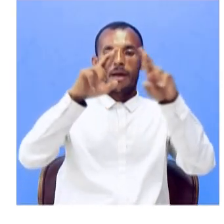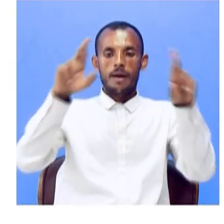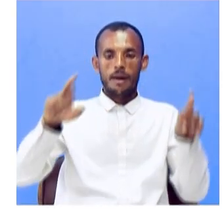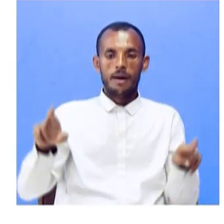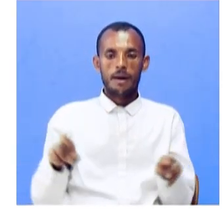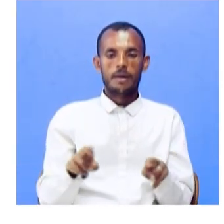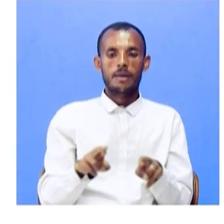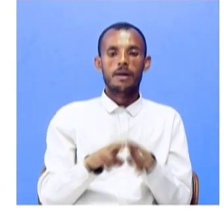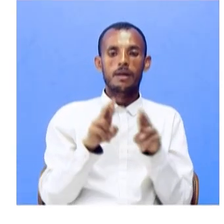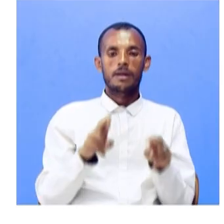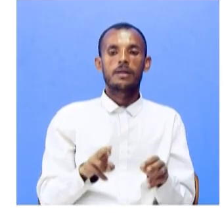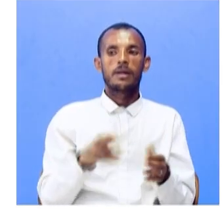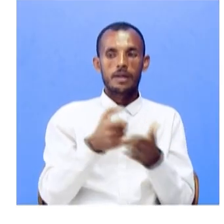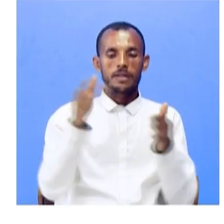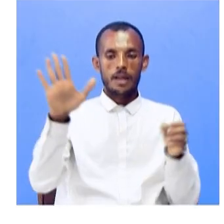satisfies